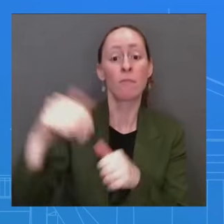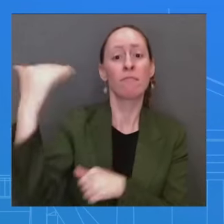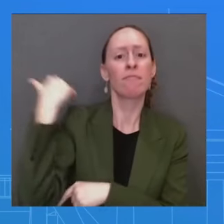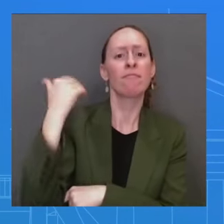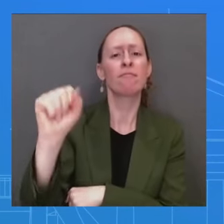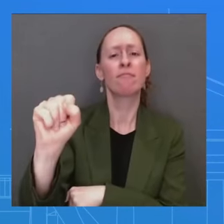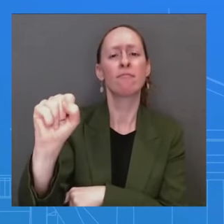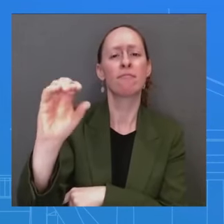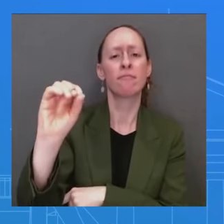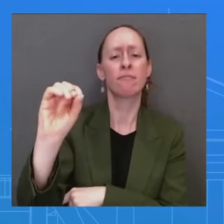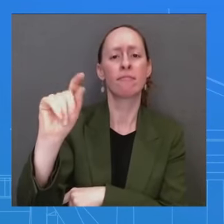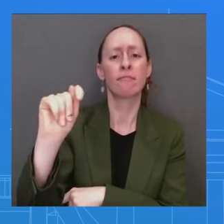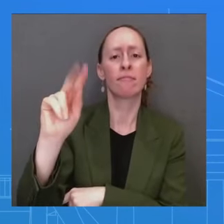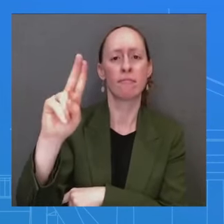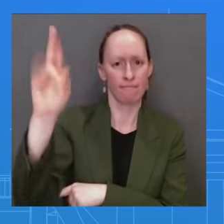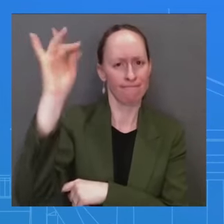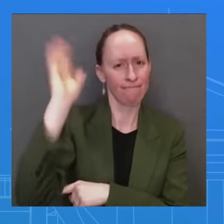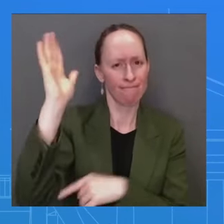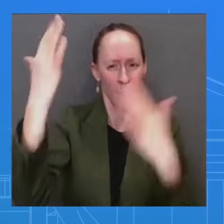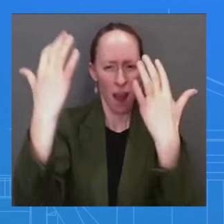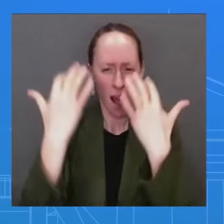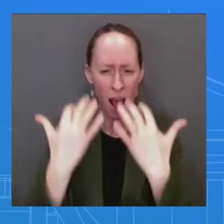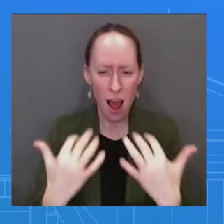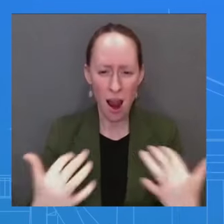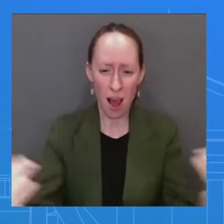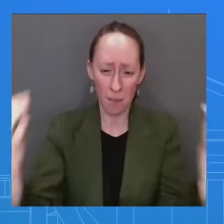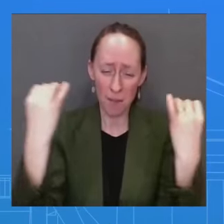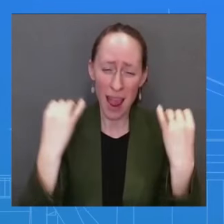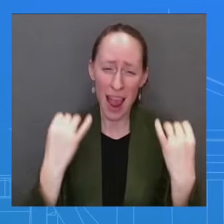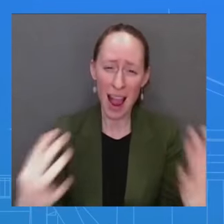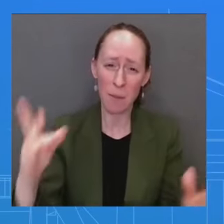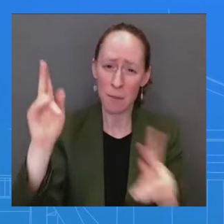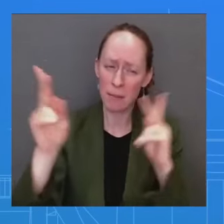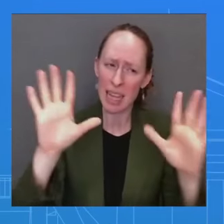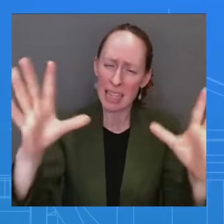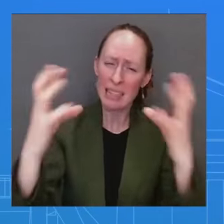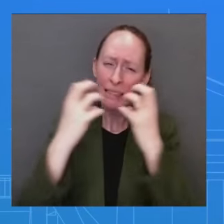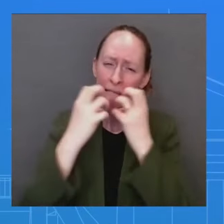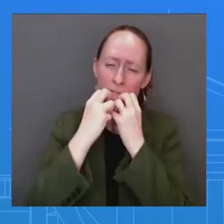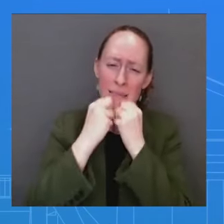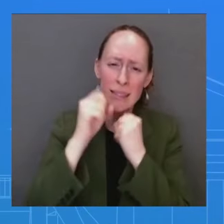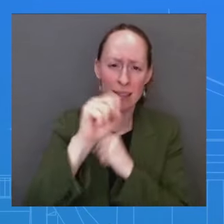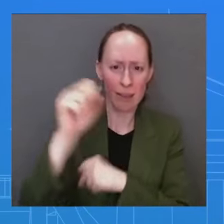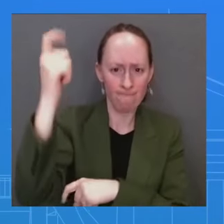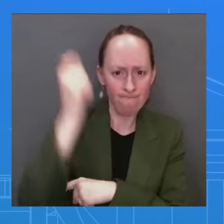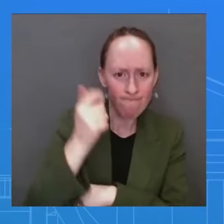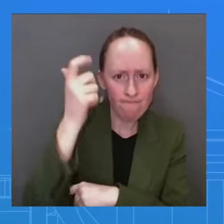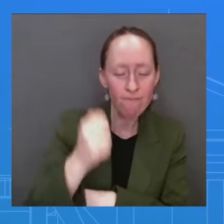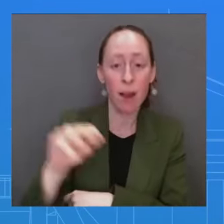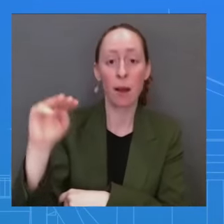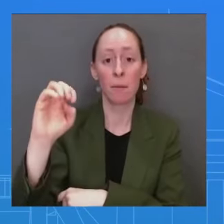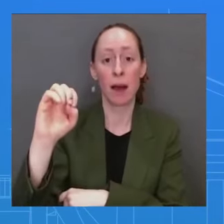in front of millions of Americans who were watching, protecting Social Security, protecting Medicare, and protecting Medicaid, and that's something that he's